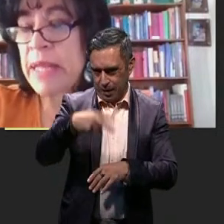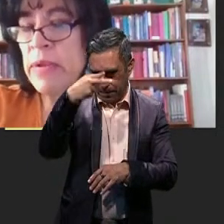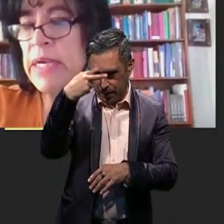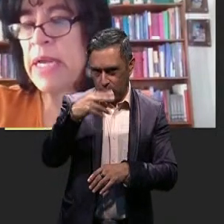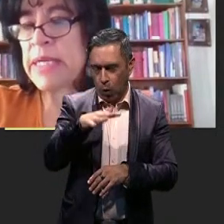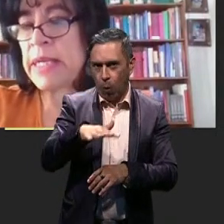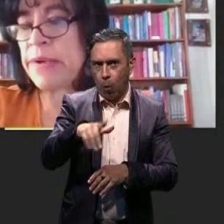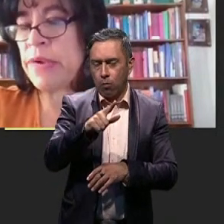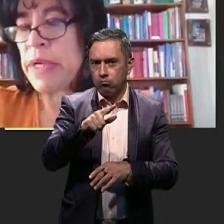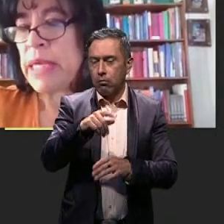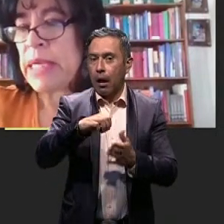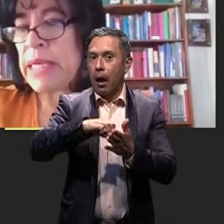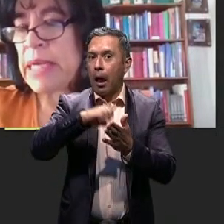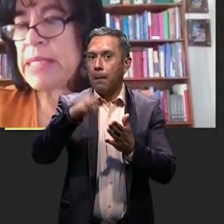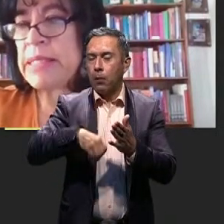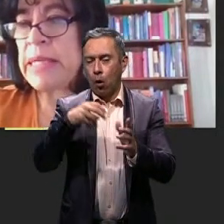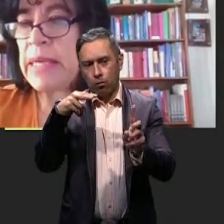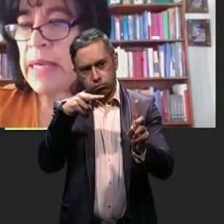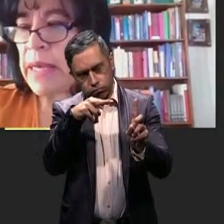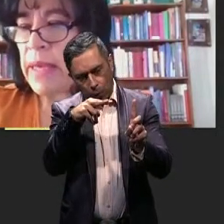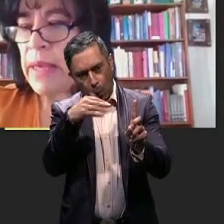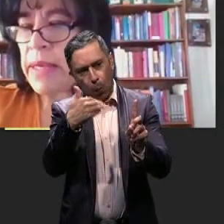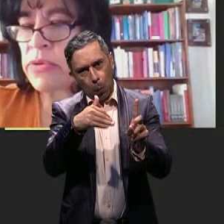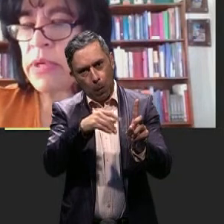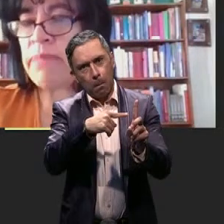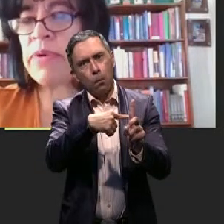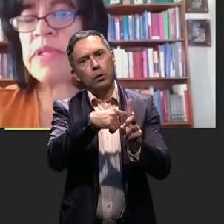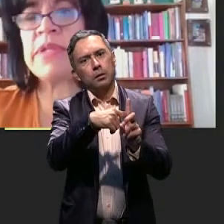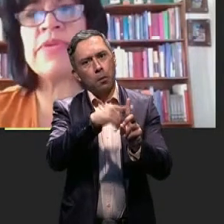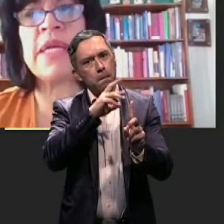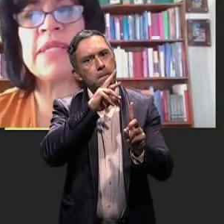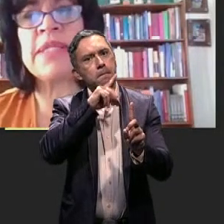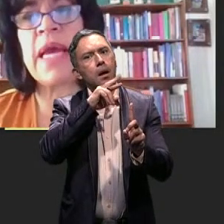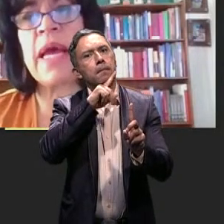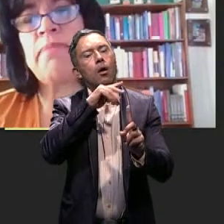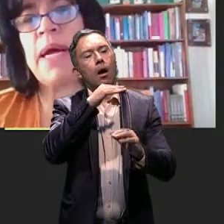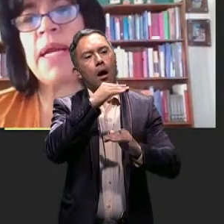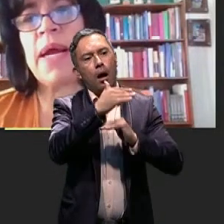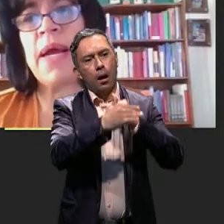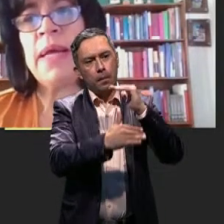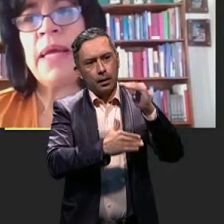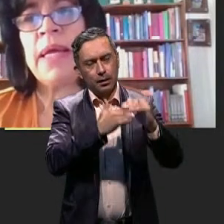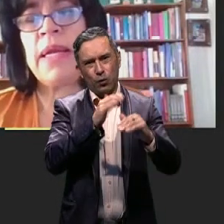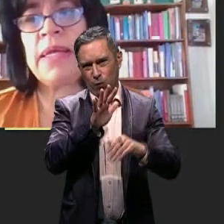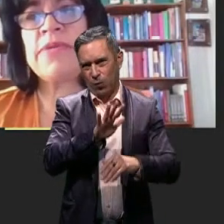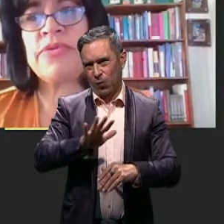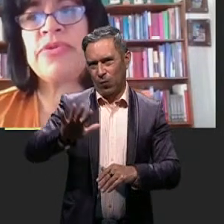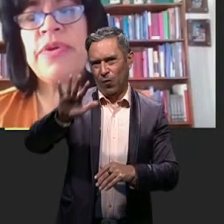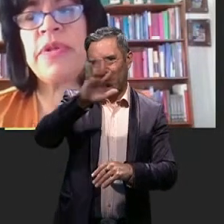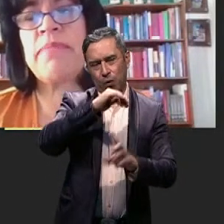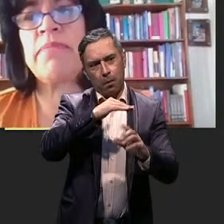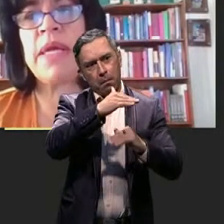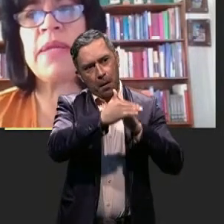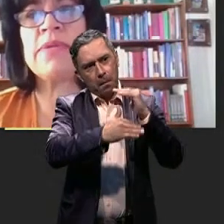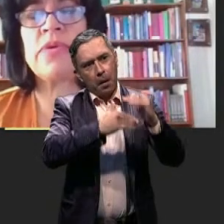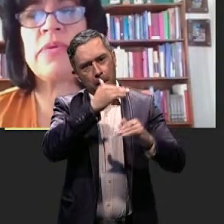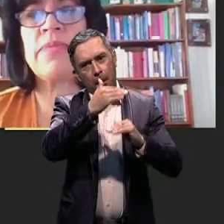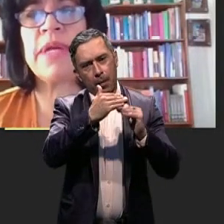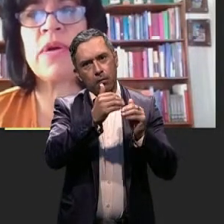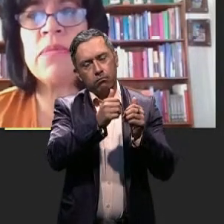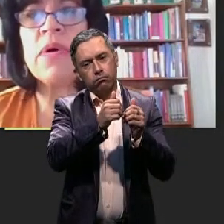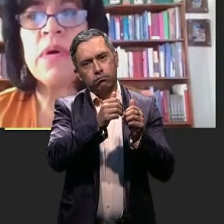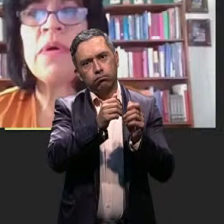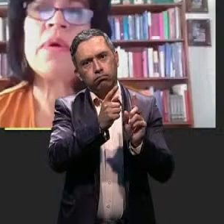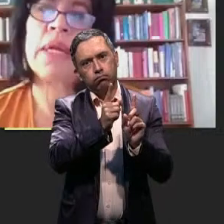reference that is having a lot of progress in the region, and they